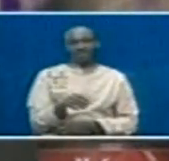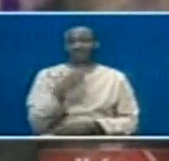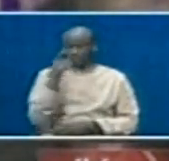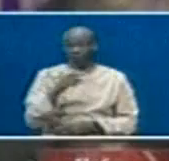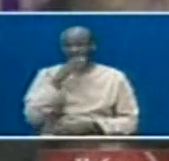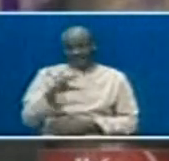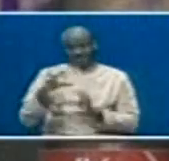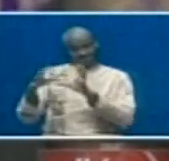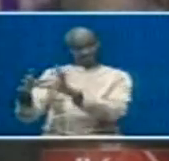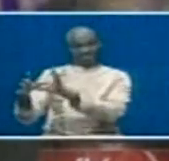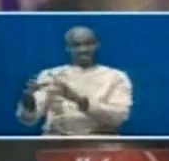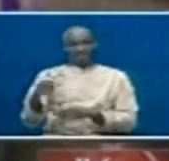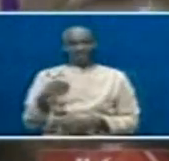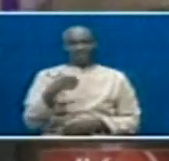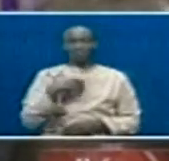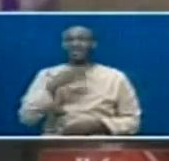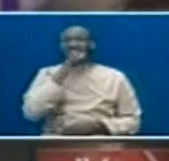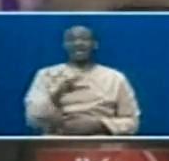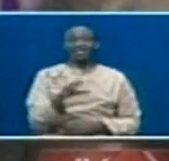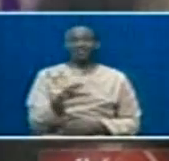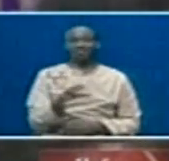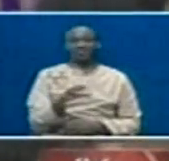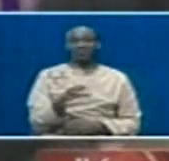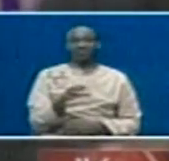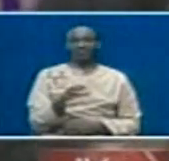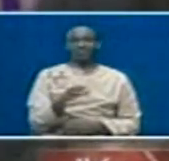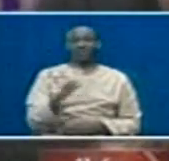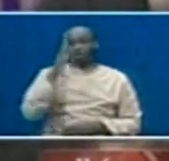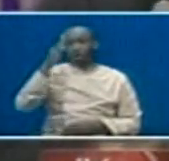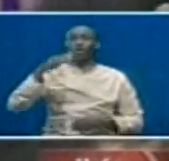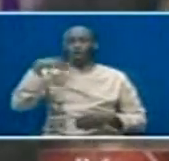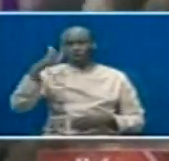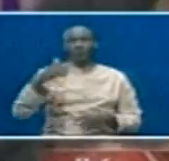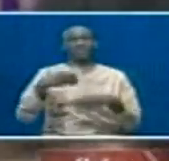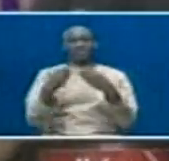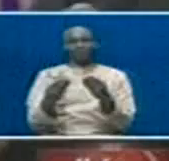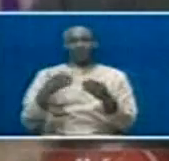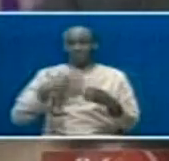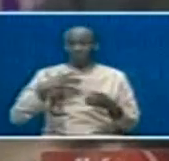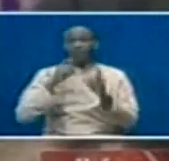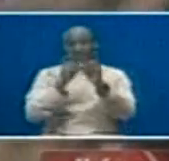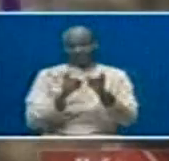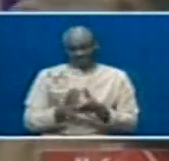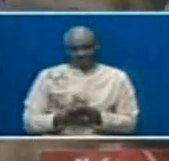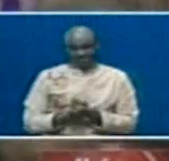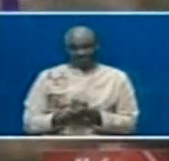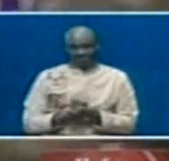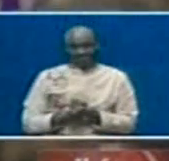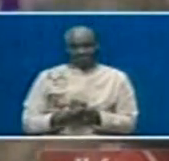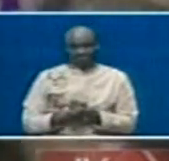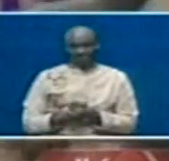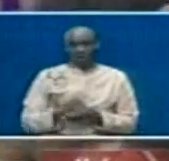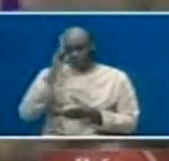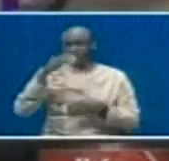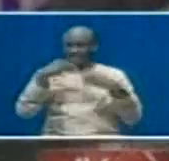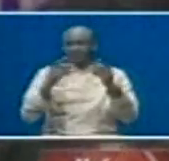it. He says, my son, God always gives people gifts. God